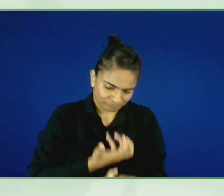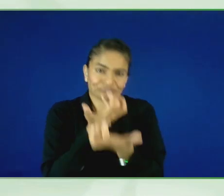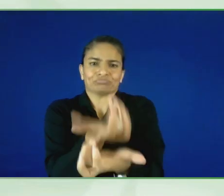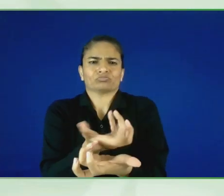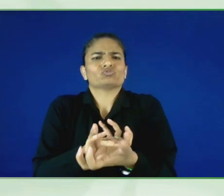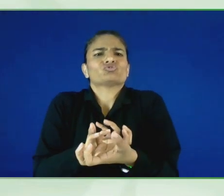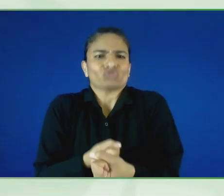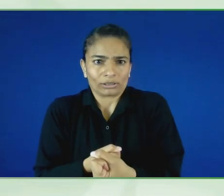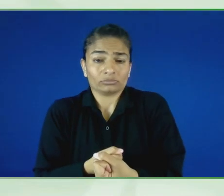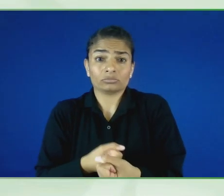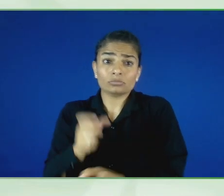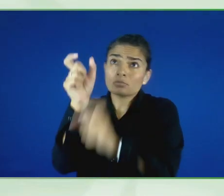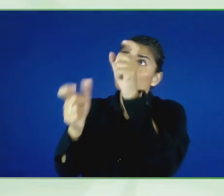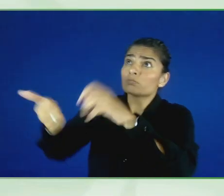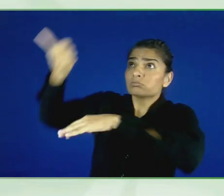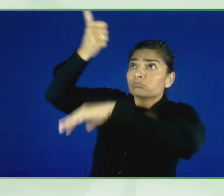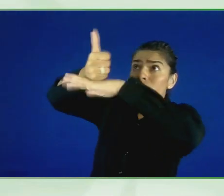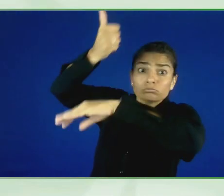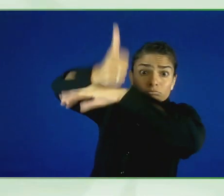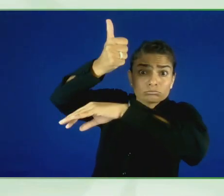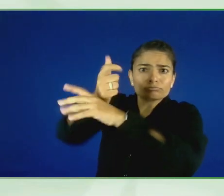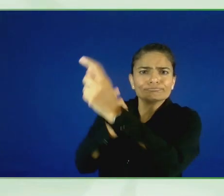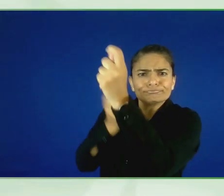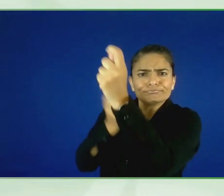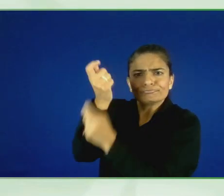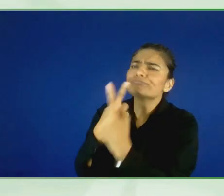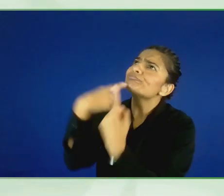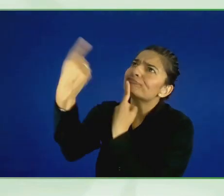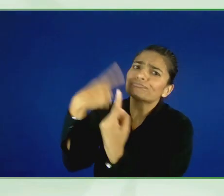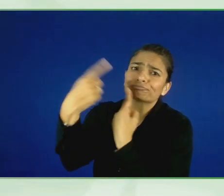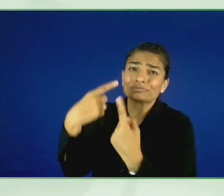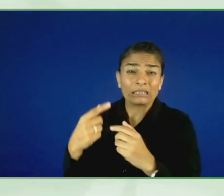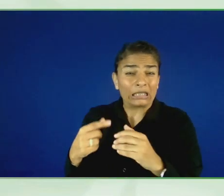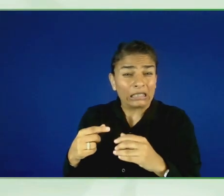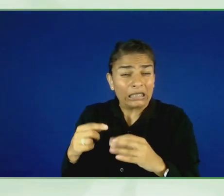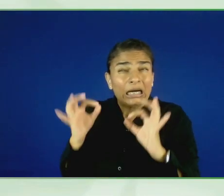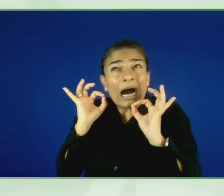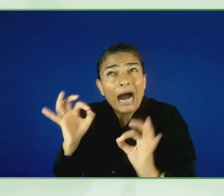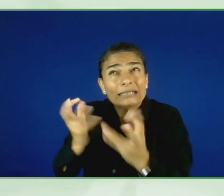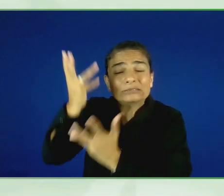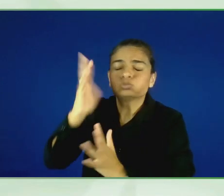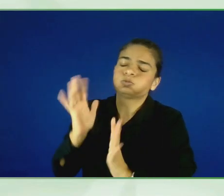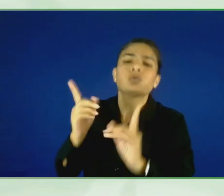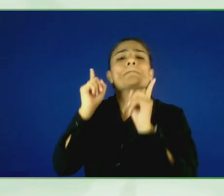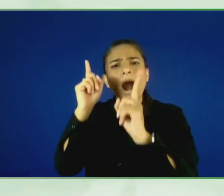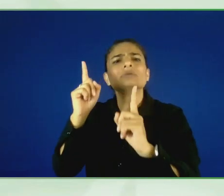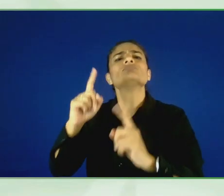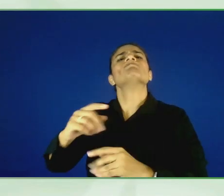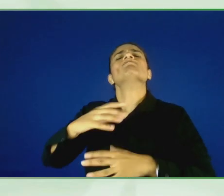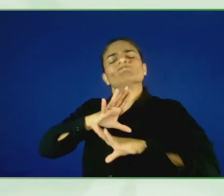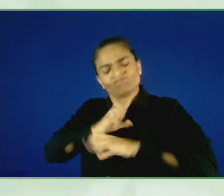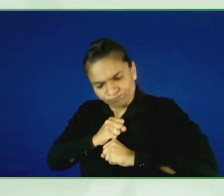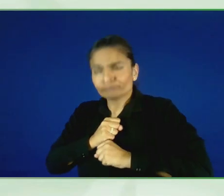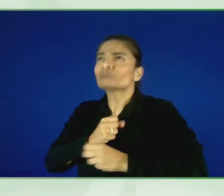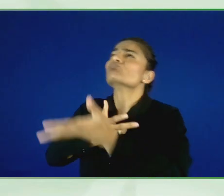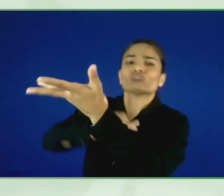be easy. We've had examples of companies who are already doing it, and we heard as well from